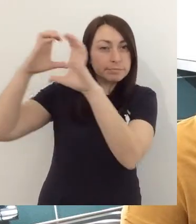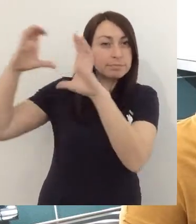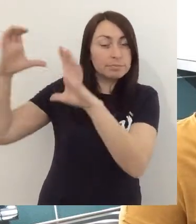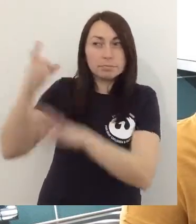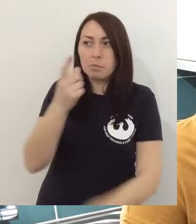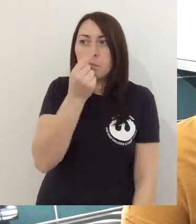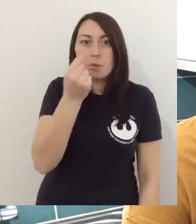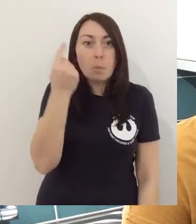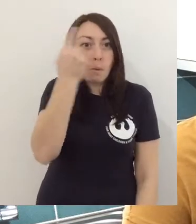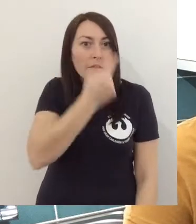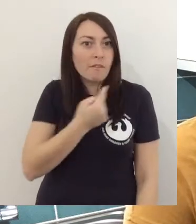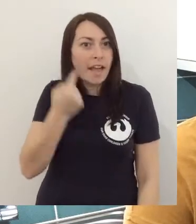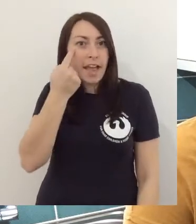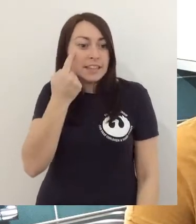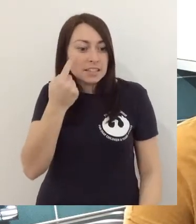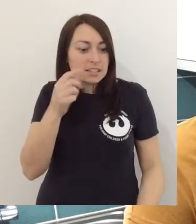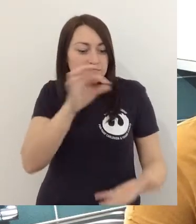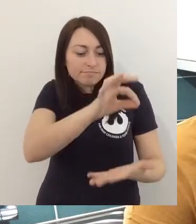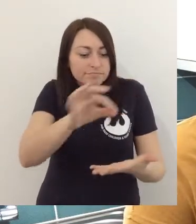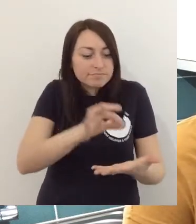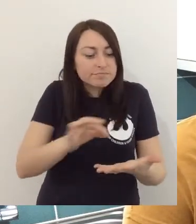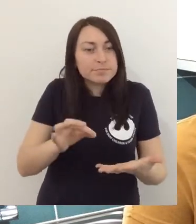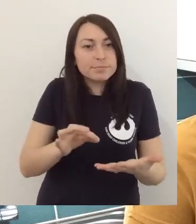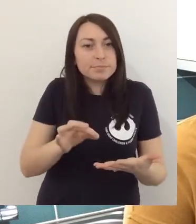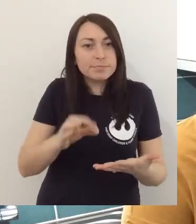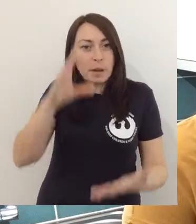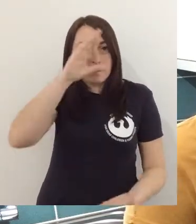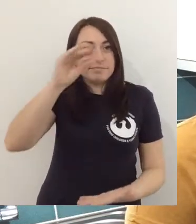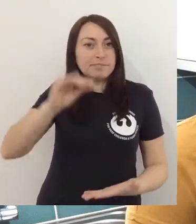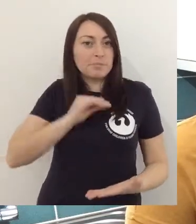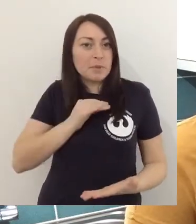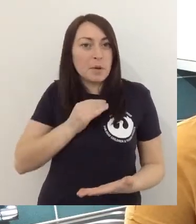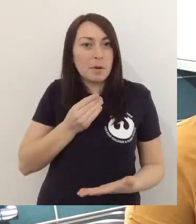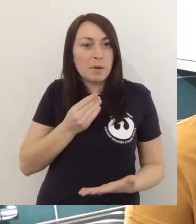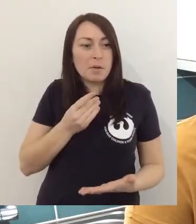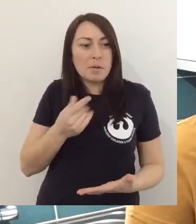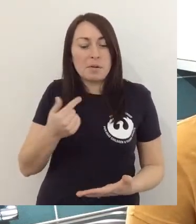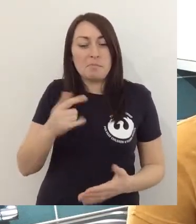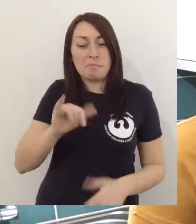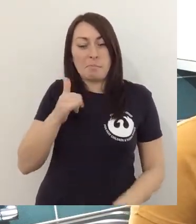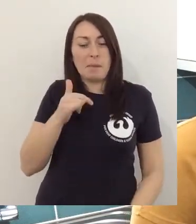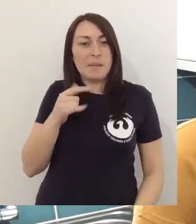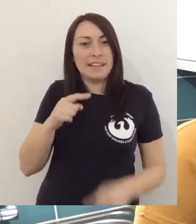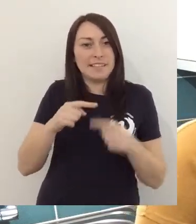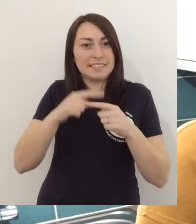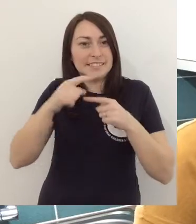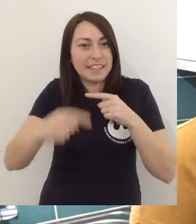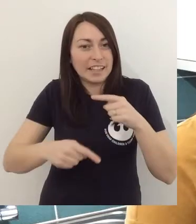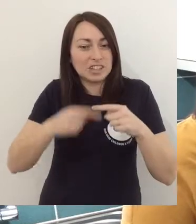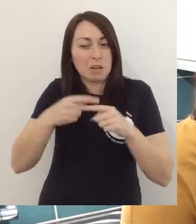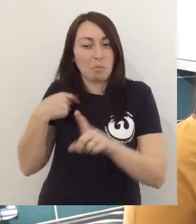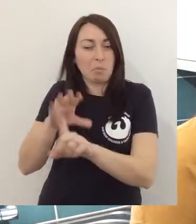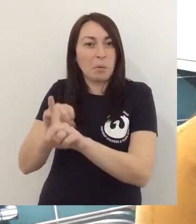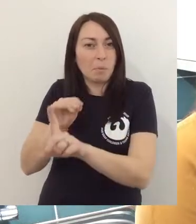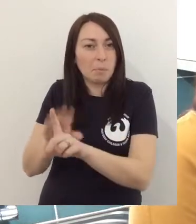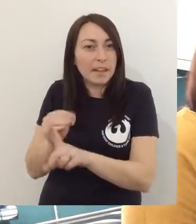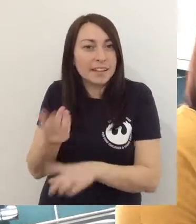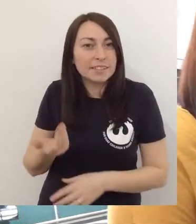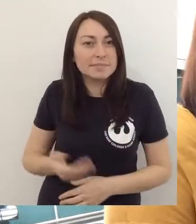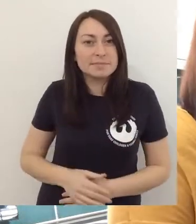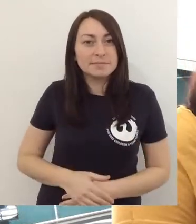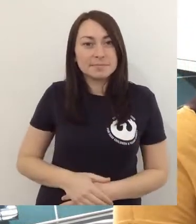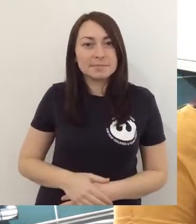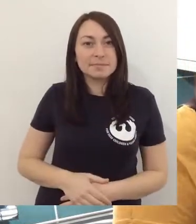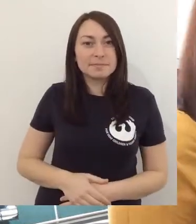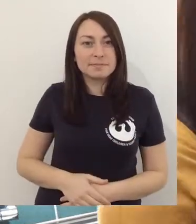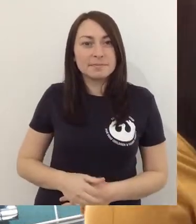like anything. You could even do a face on there. It would be brilliant. We would love to see that. And give me some inspiration for that next year too.